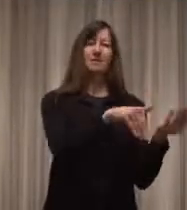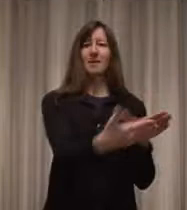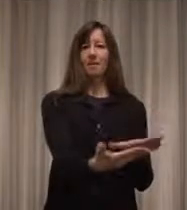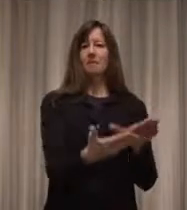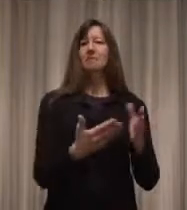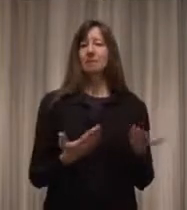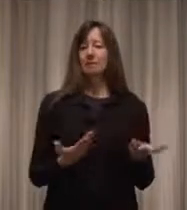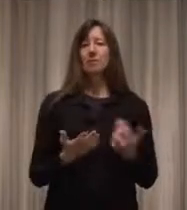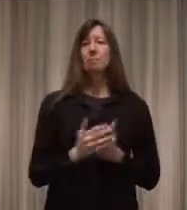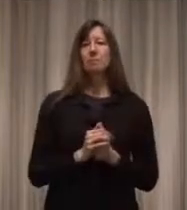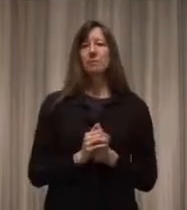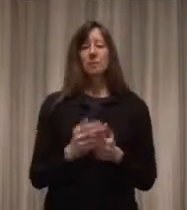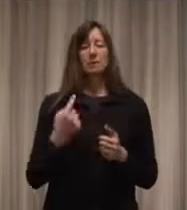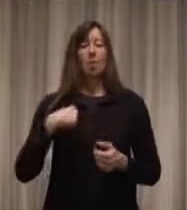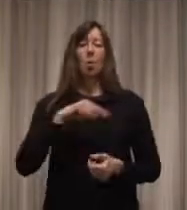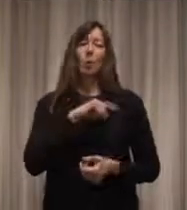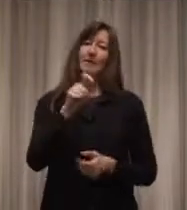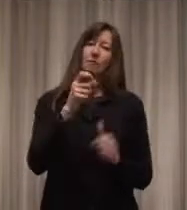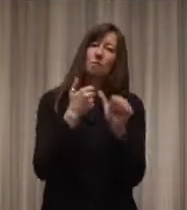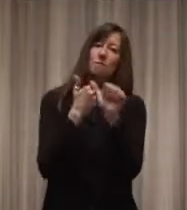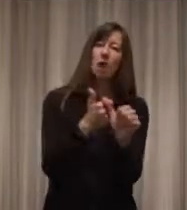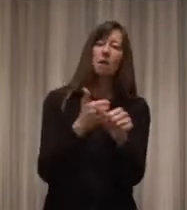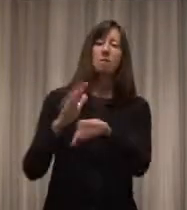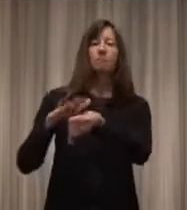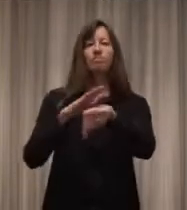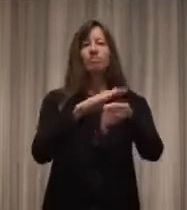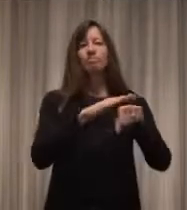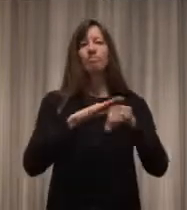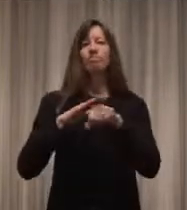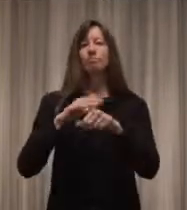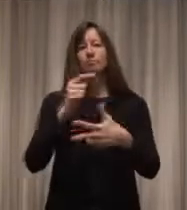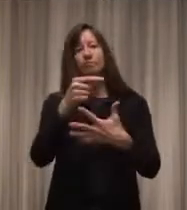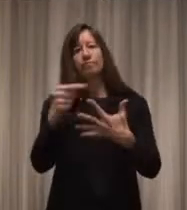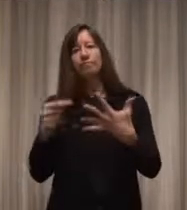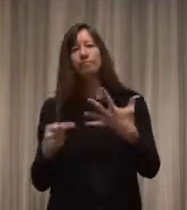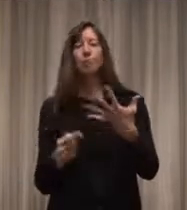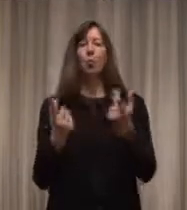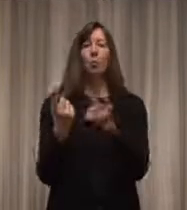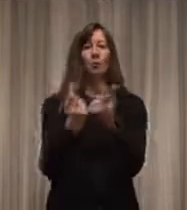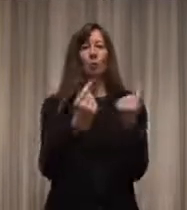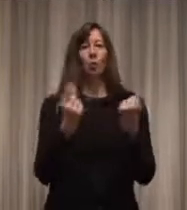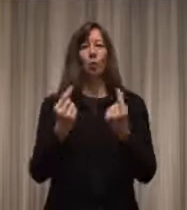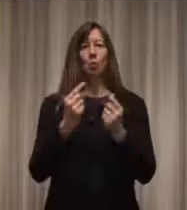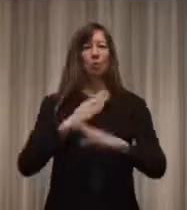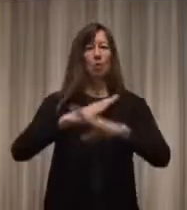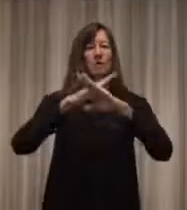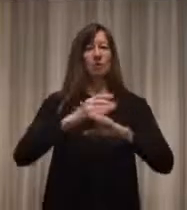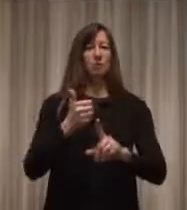health experts to keep yourself safe and others safe. So that is still very much the case.